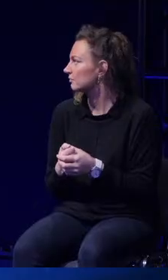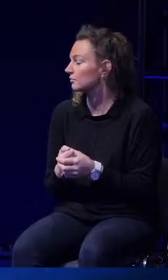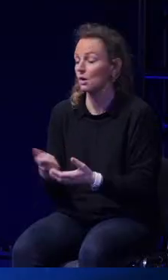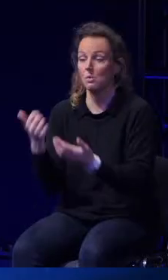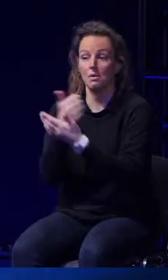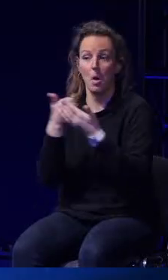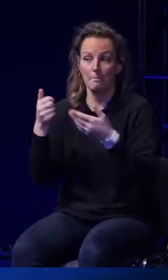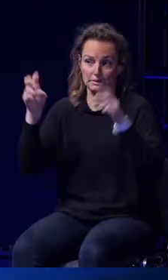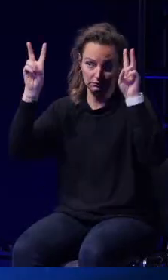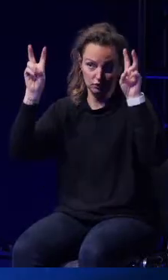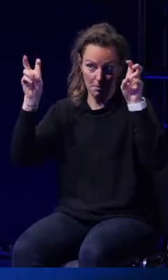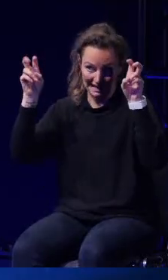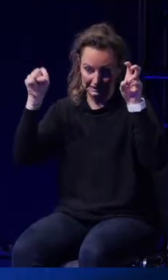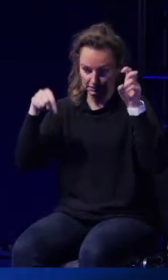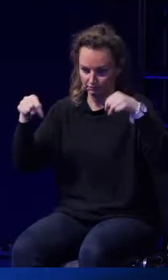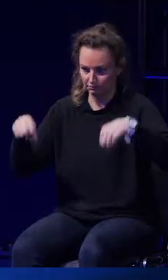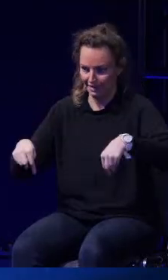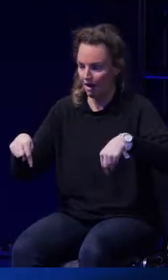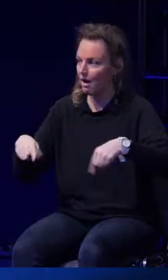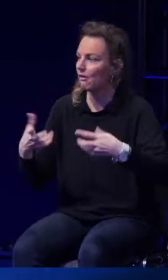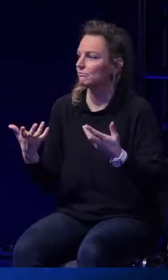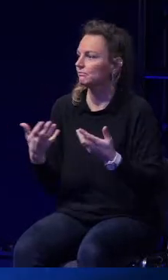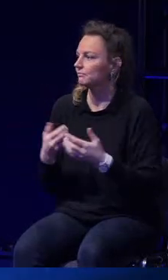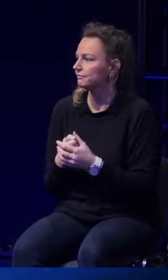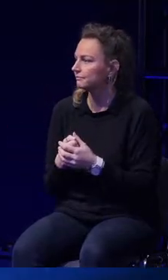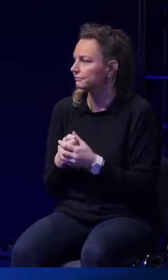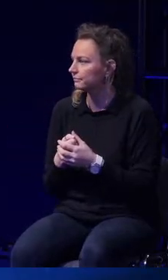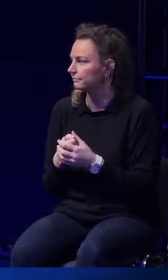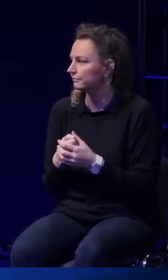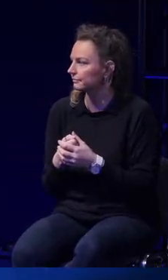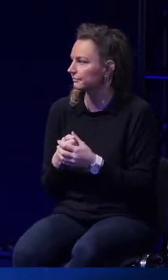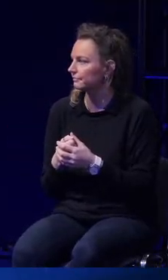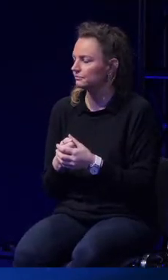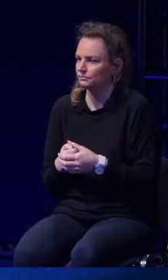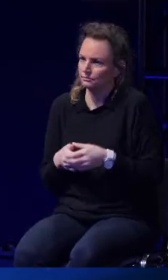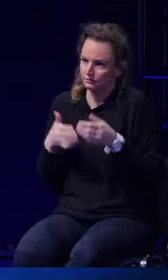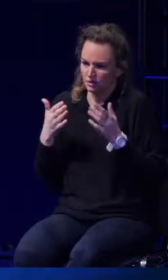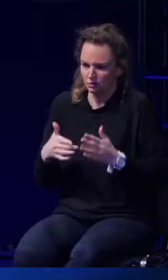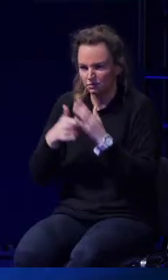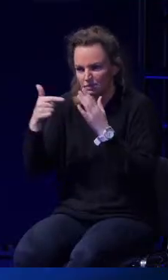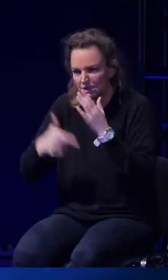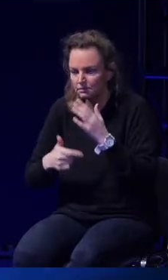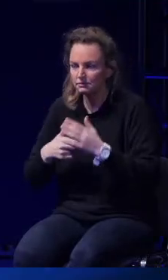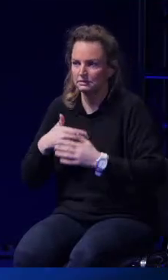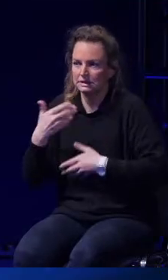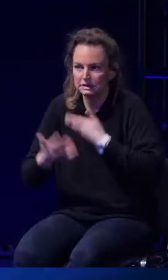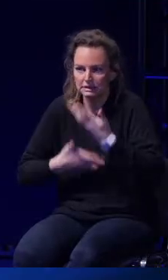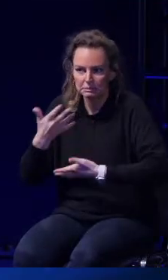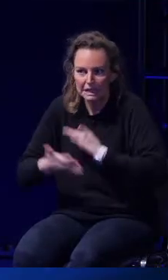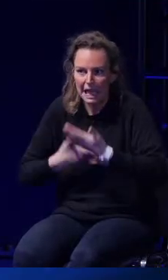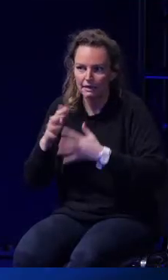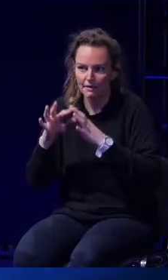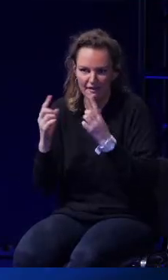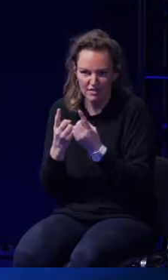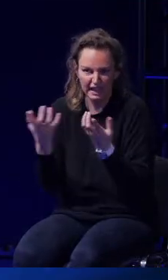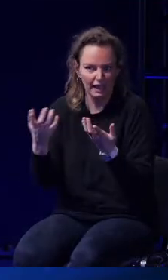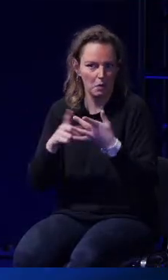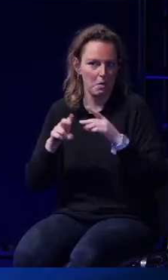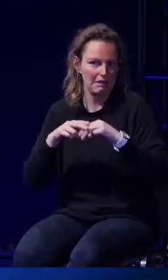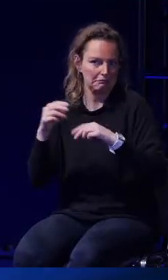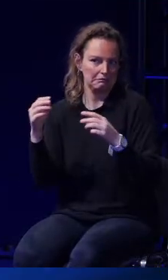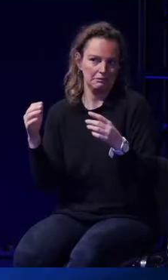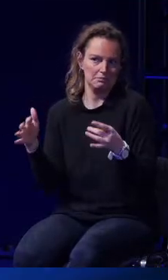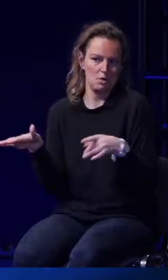topic here, and since I don't want to have to explain everything, or we don't want to explain everything during the talk, so what we're going